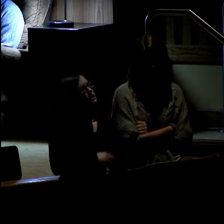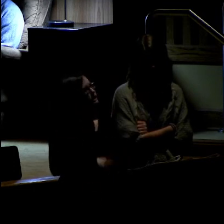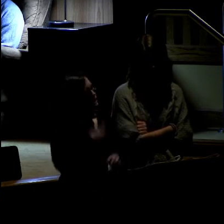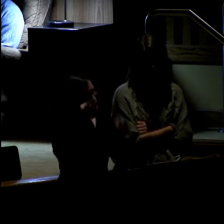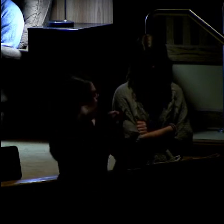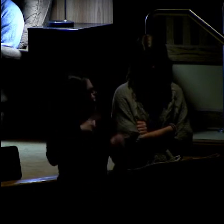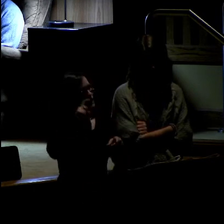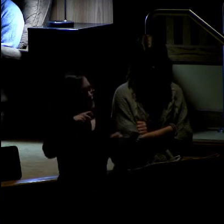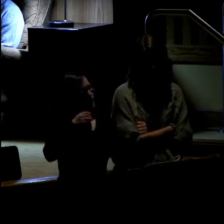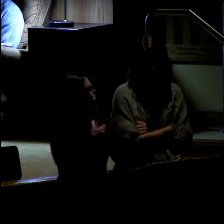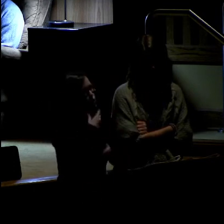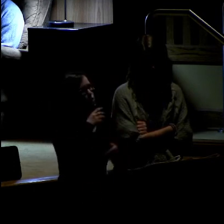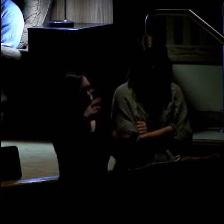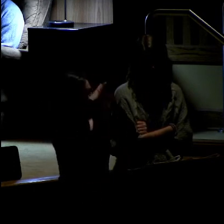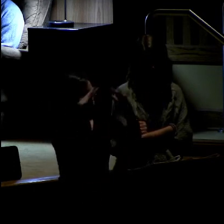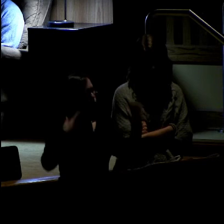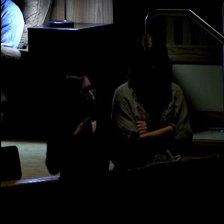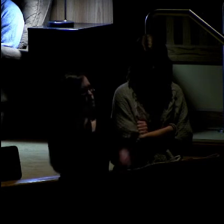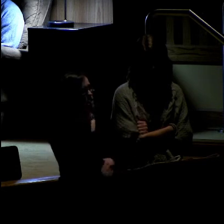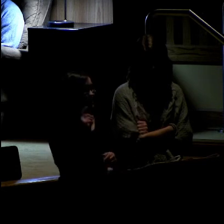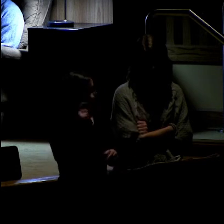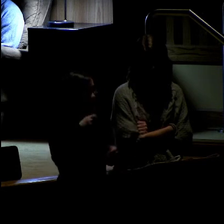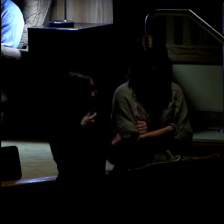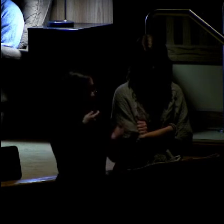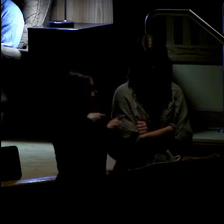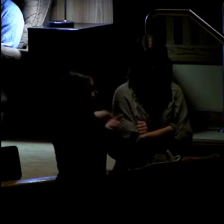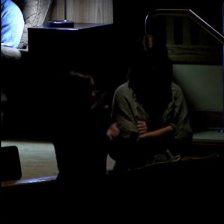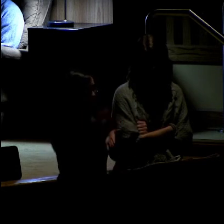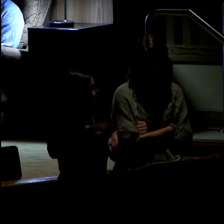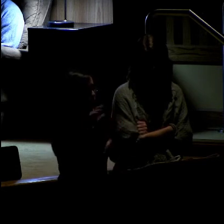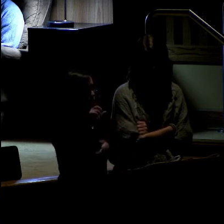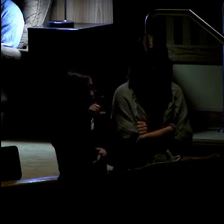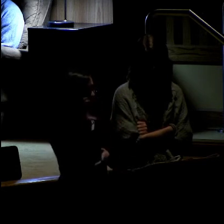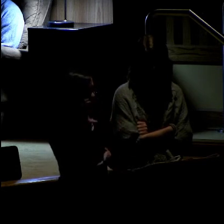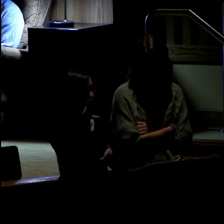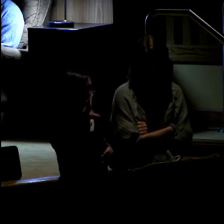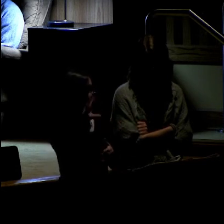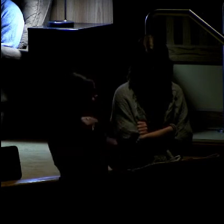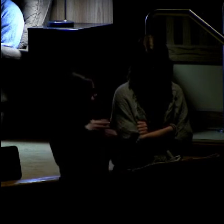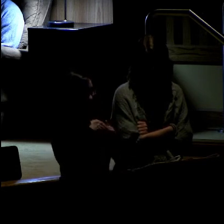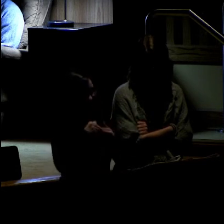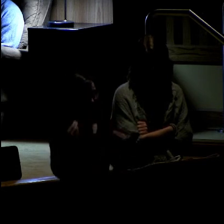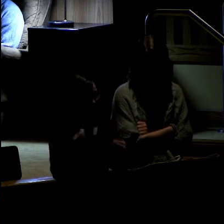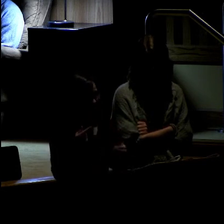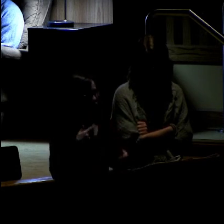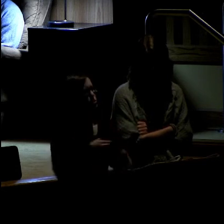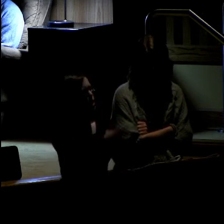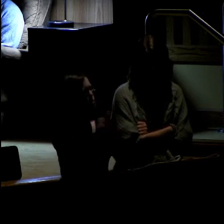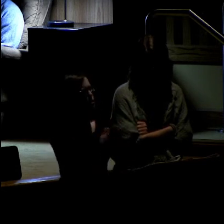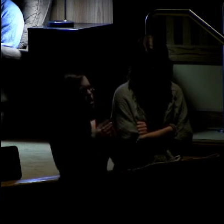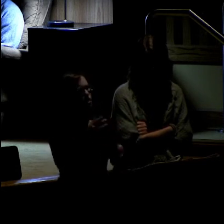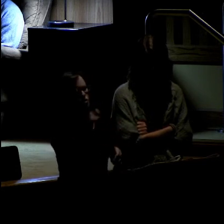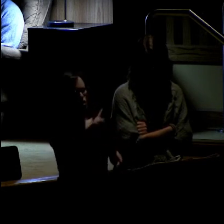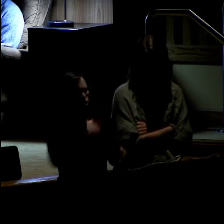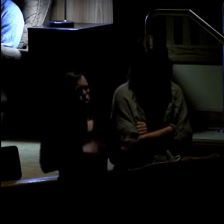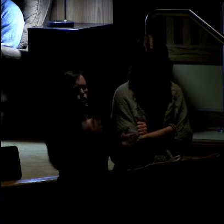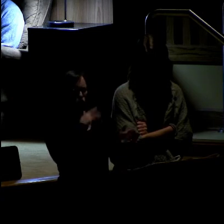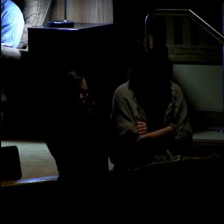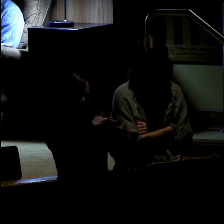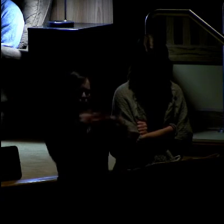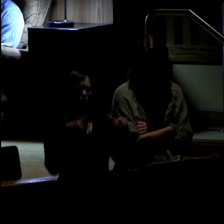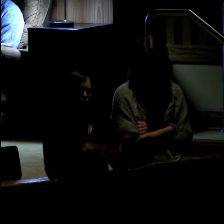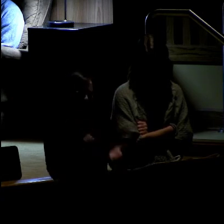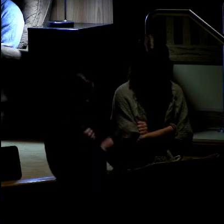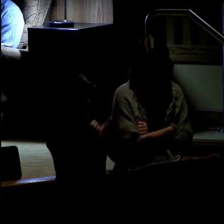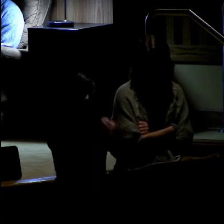would cost about $150, which is a lot of money for the poverty-stricken Africans. I pray that the Lord will burden on your heart to give to our cause, and